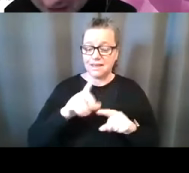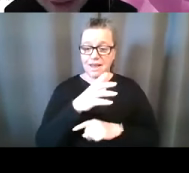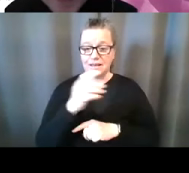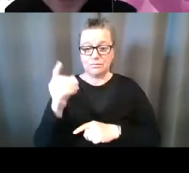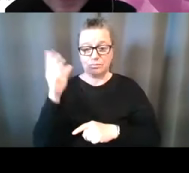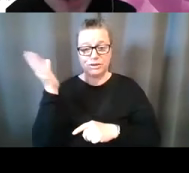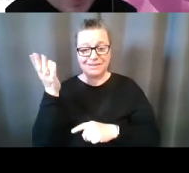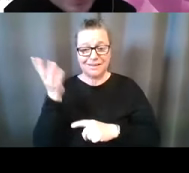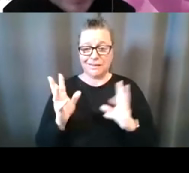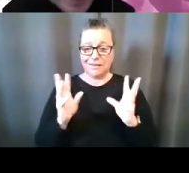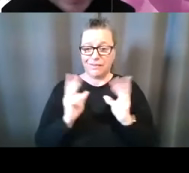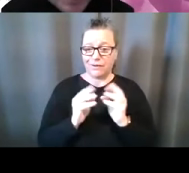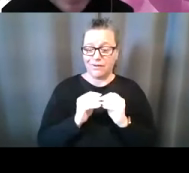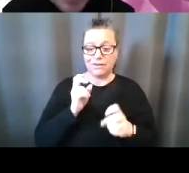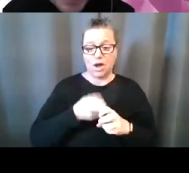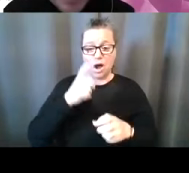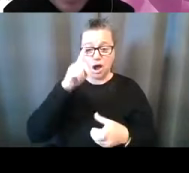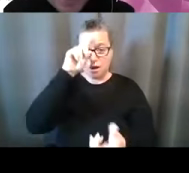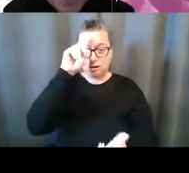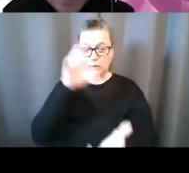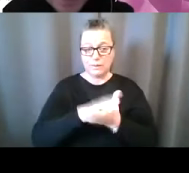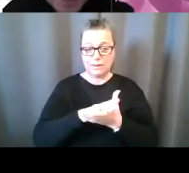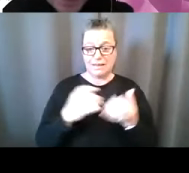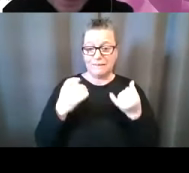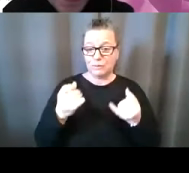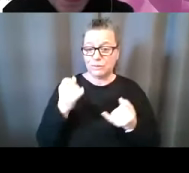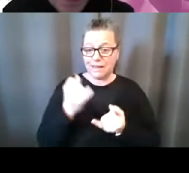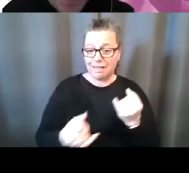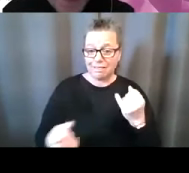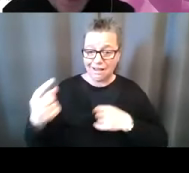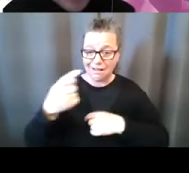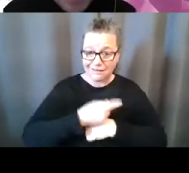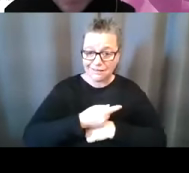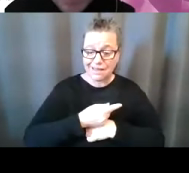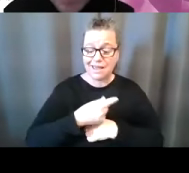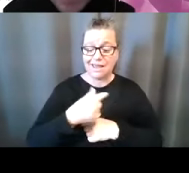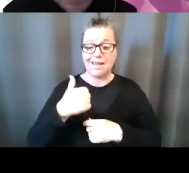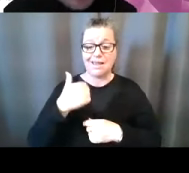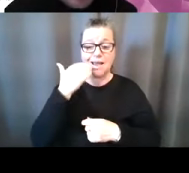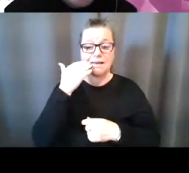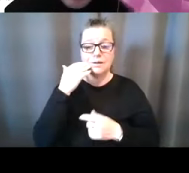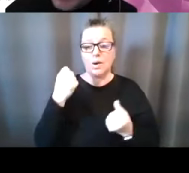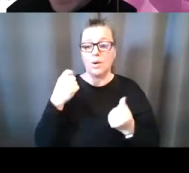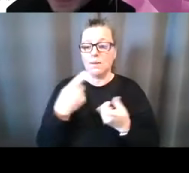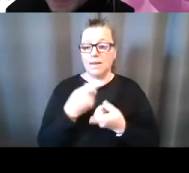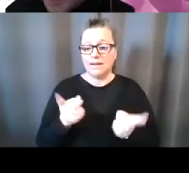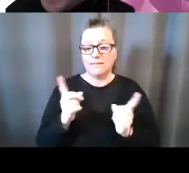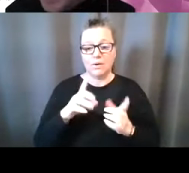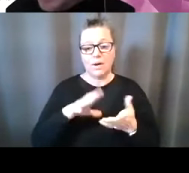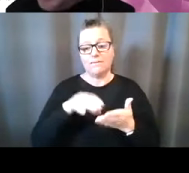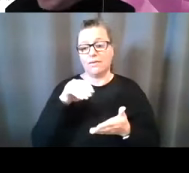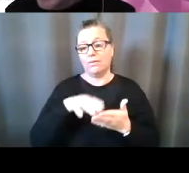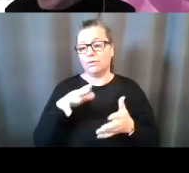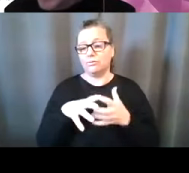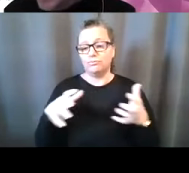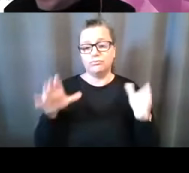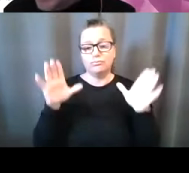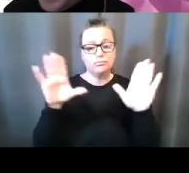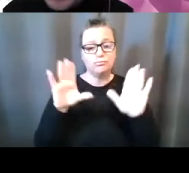conference. And it's hard to believe today's the last day of the conference. And I know many of you probably have learned a lot of great things. And